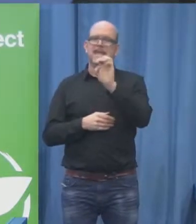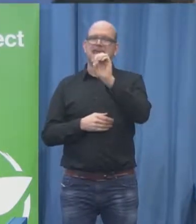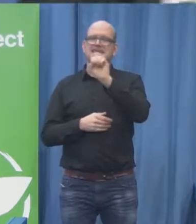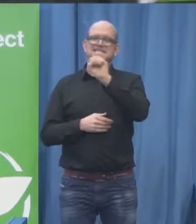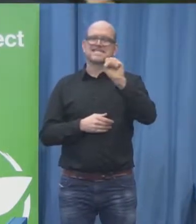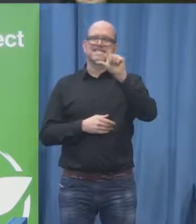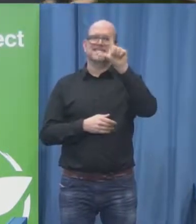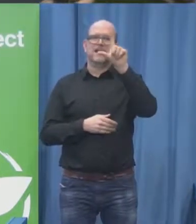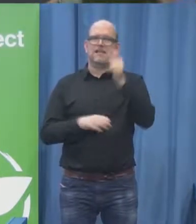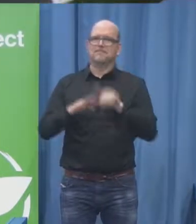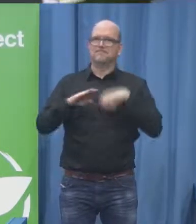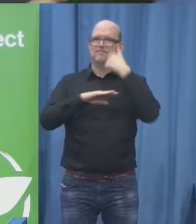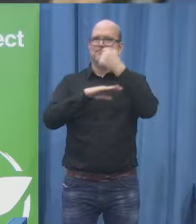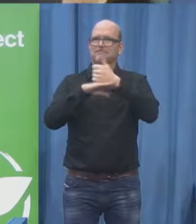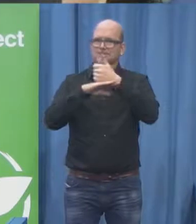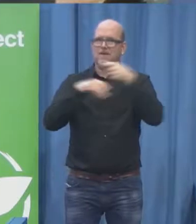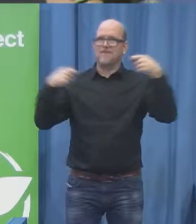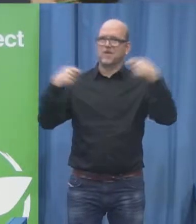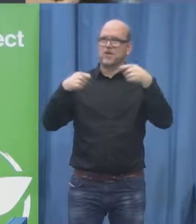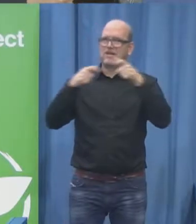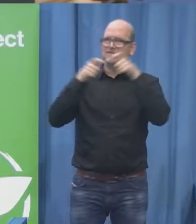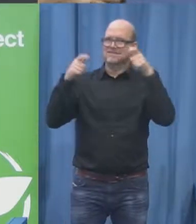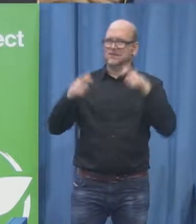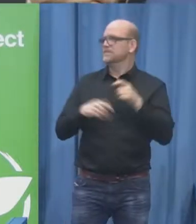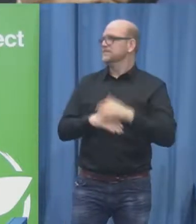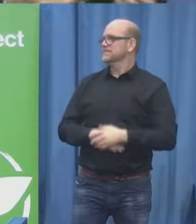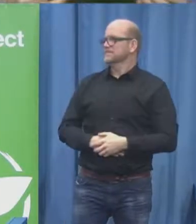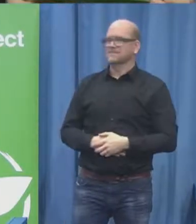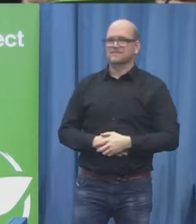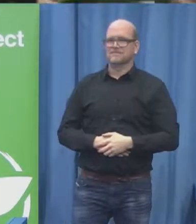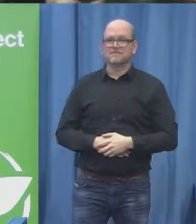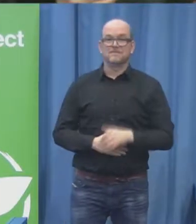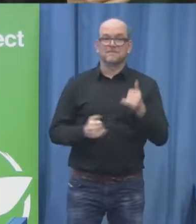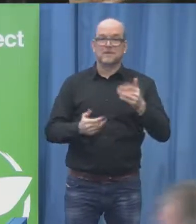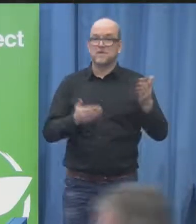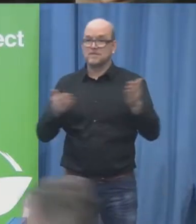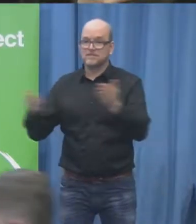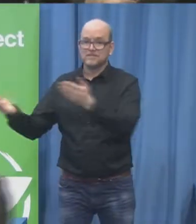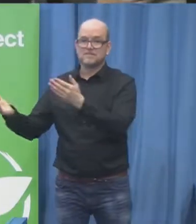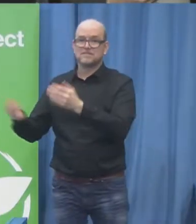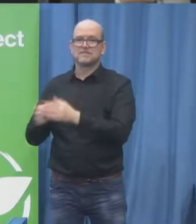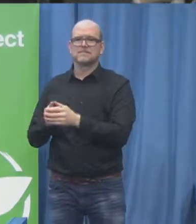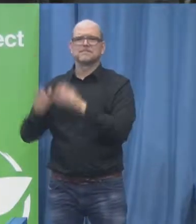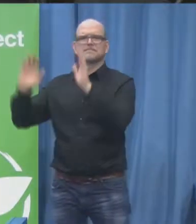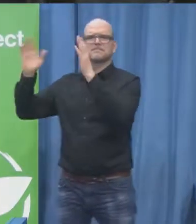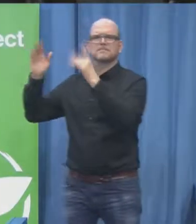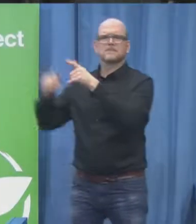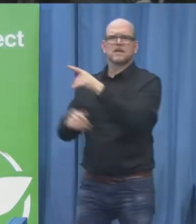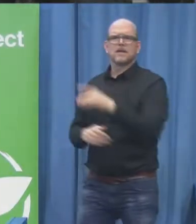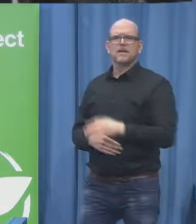and we're looking for Michael Famebeck. Now, we do need to give this man a round of applause as well. I mean, this guy,